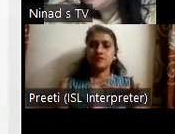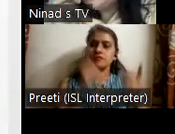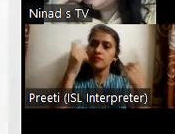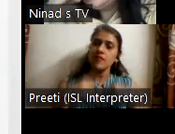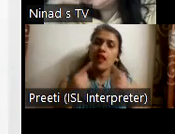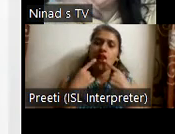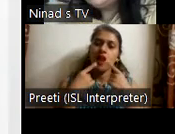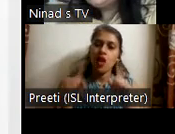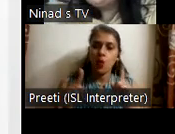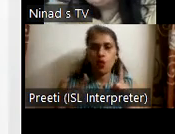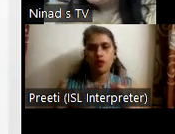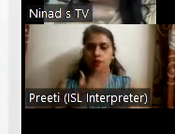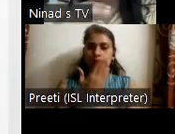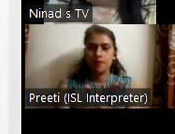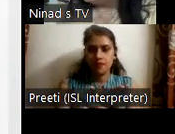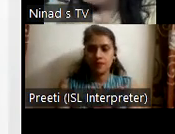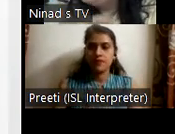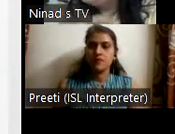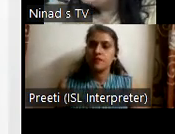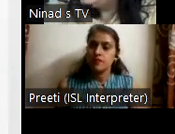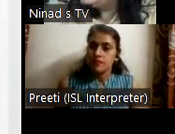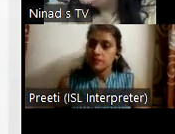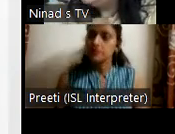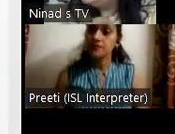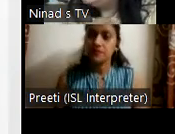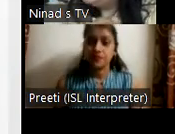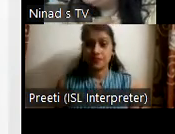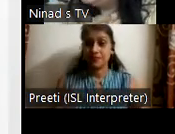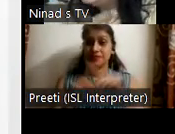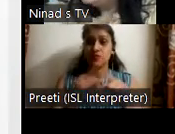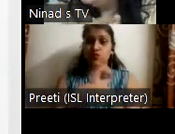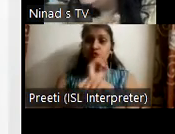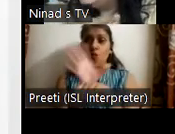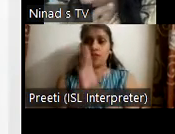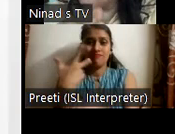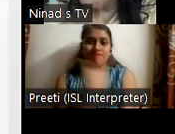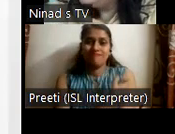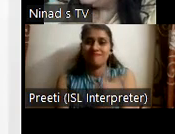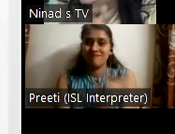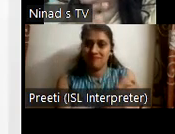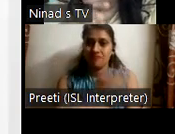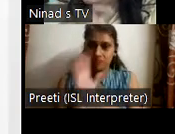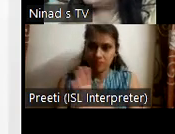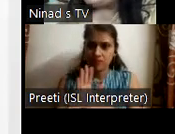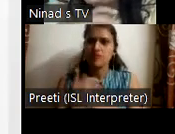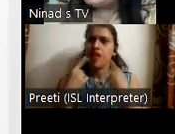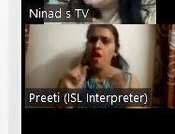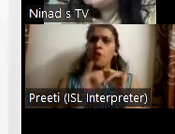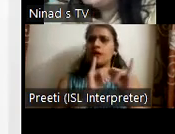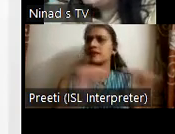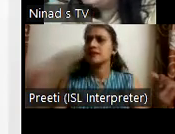get the provisions. For example, COVID vaccination is one of the need for the hour. So how